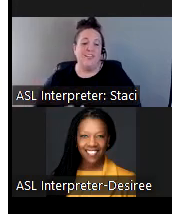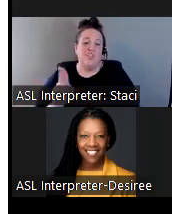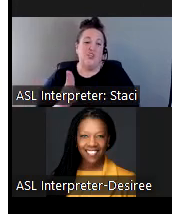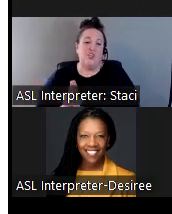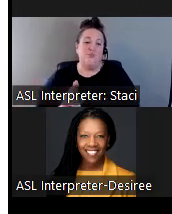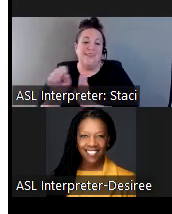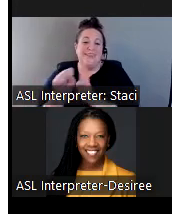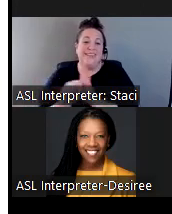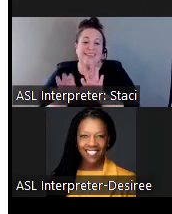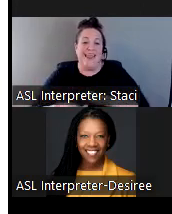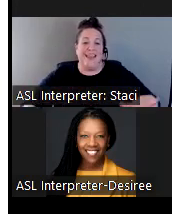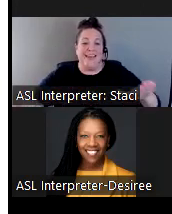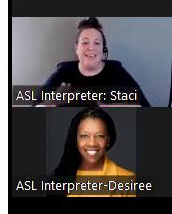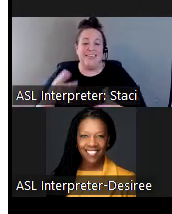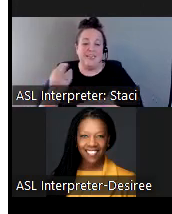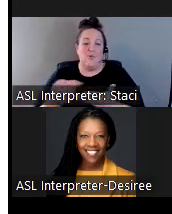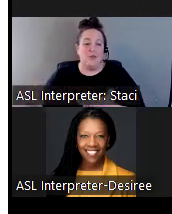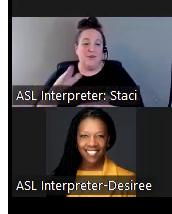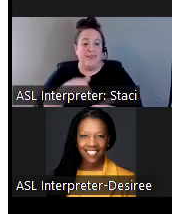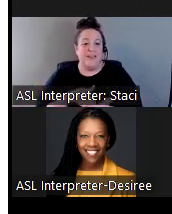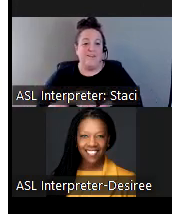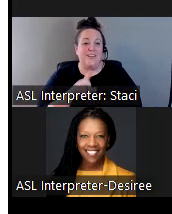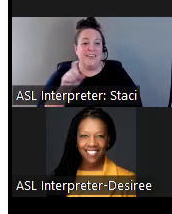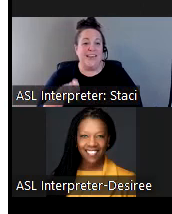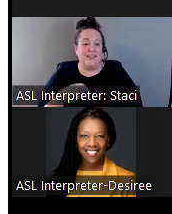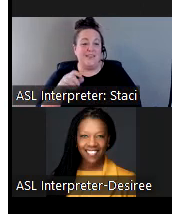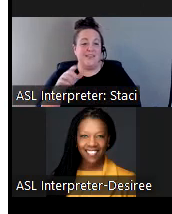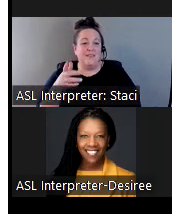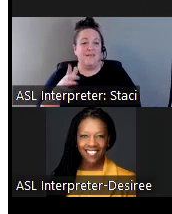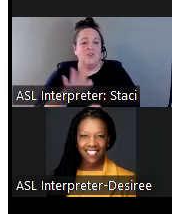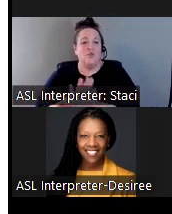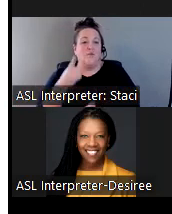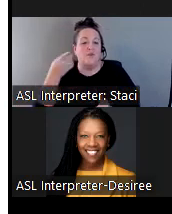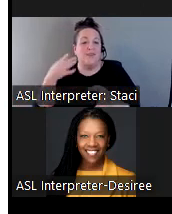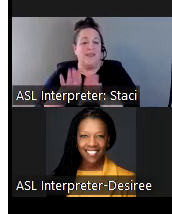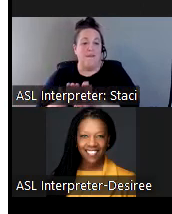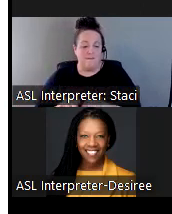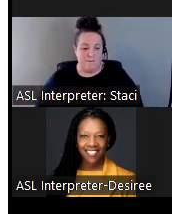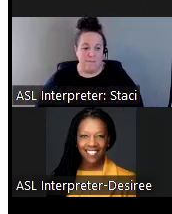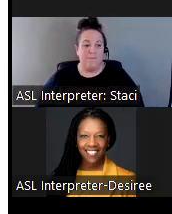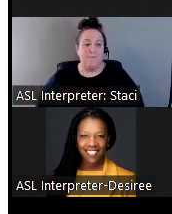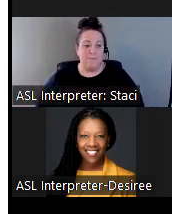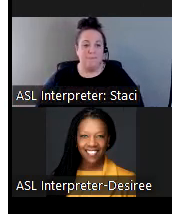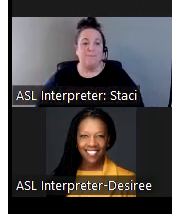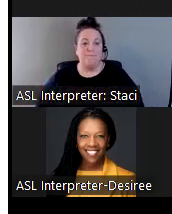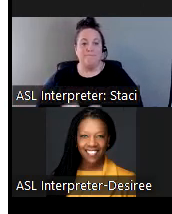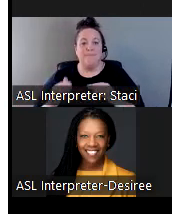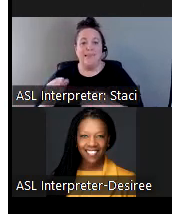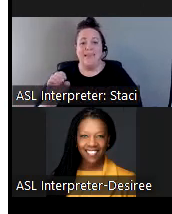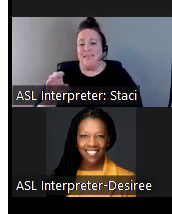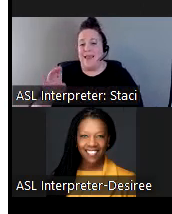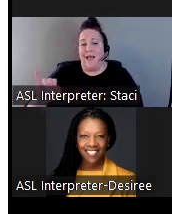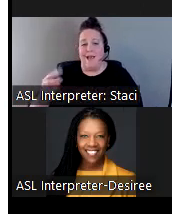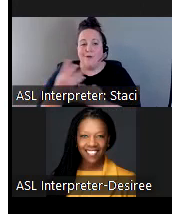statewide outreach center at the Texas School for the Deaf. Enhance coordination with ECI, even at the screening